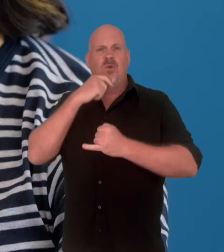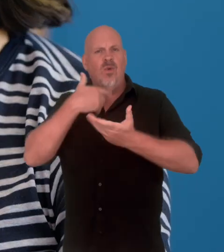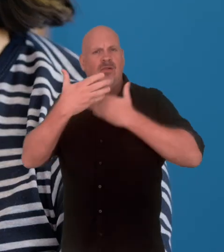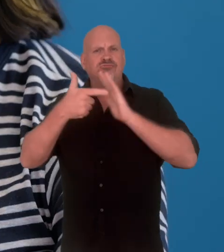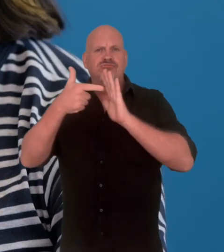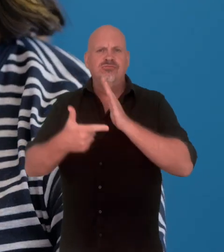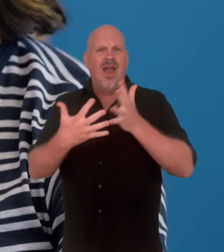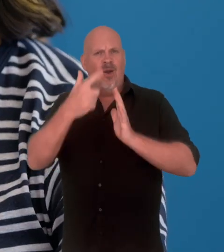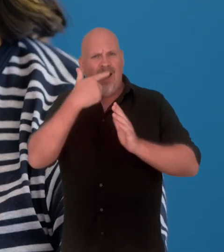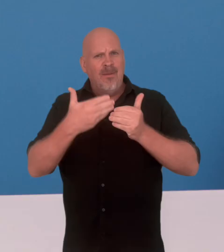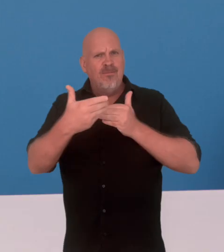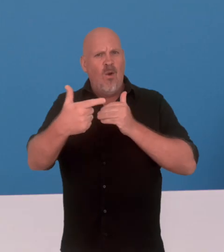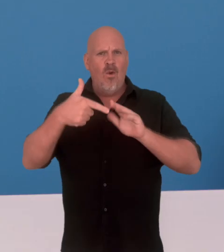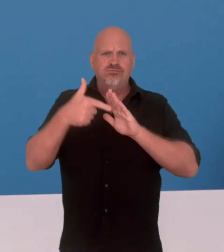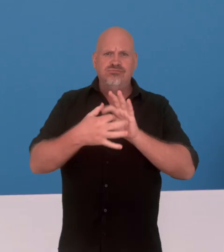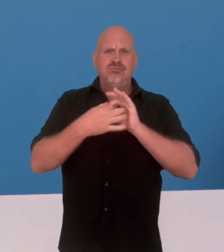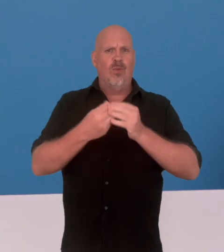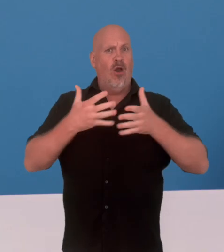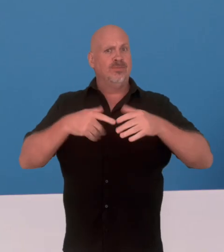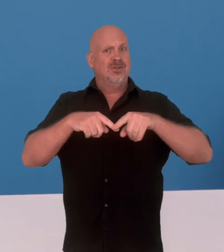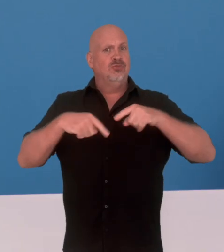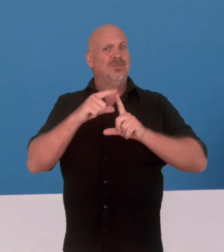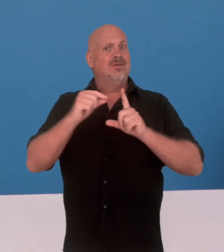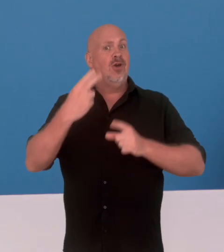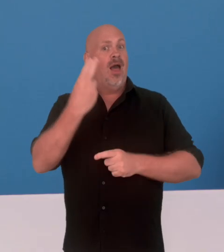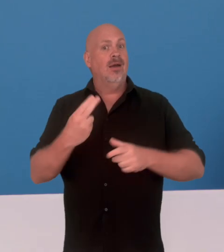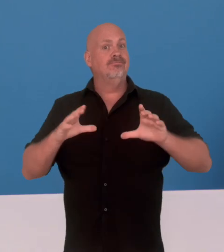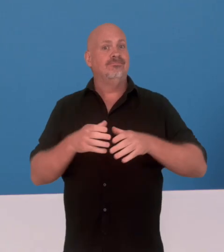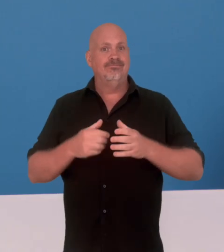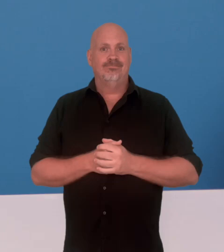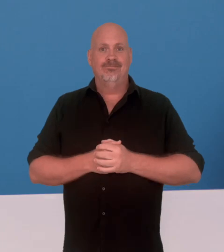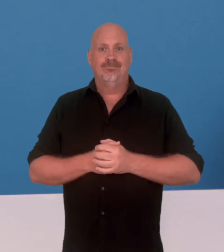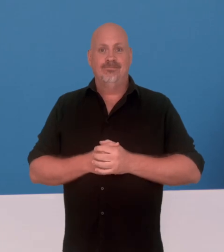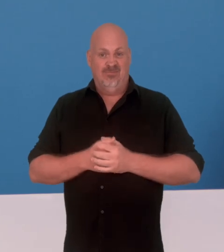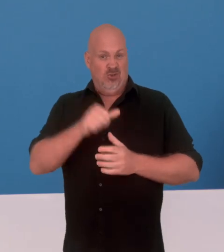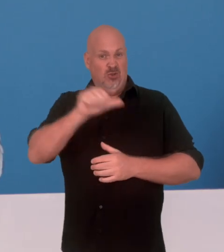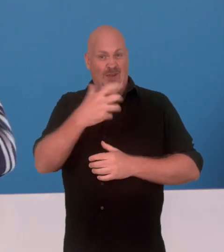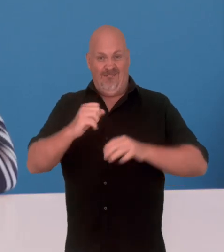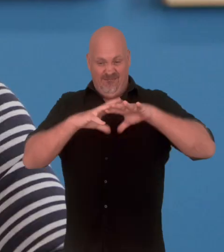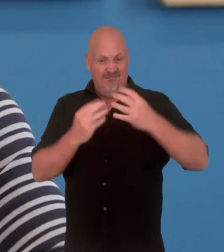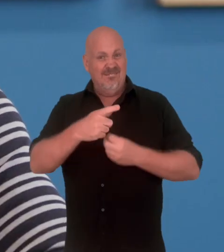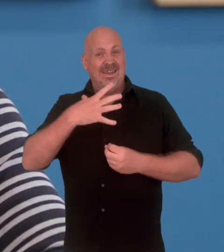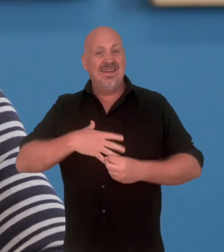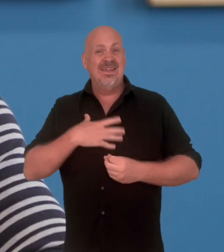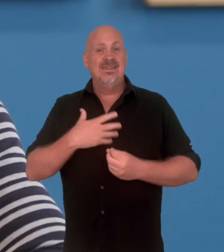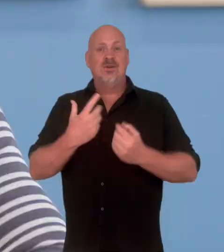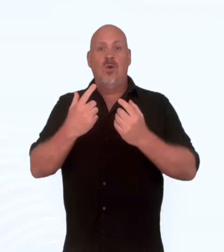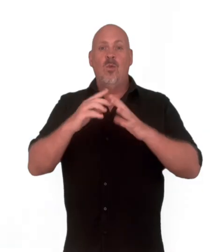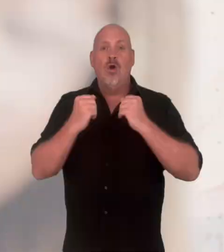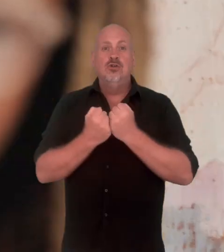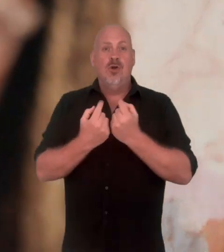Rooms Digital Art School community. You should have everything you need for today's workshop in front of you, so let's get started. Over to you,